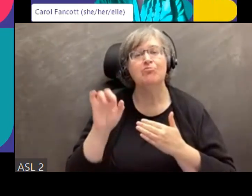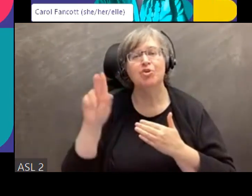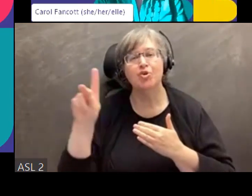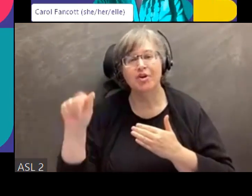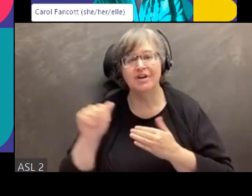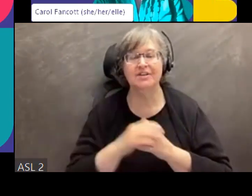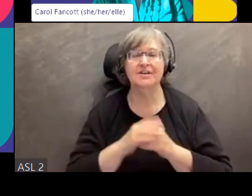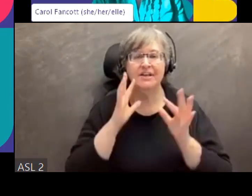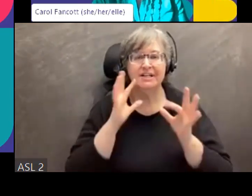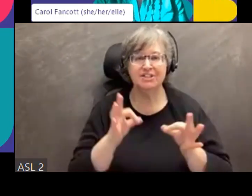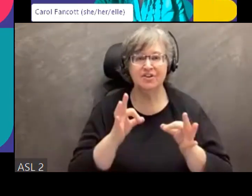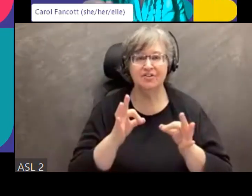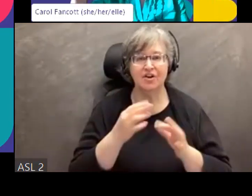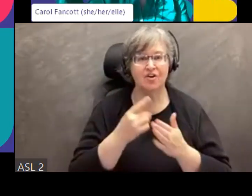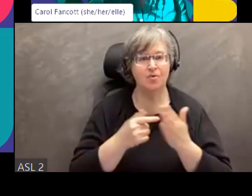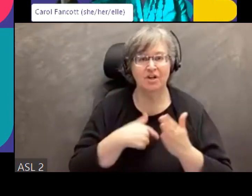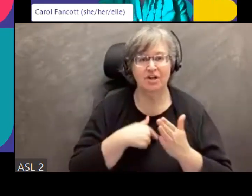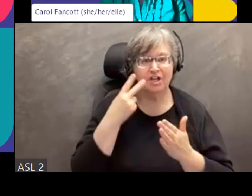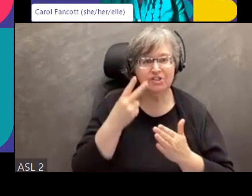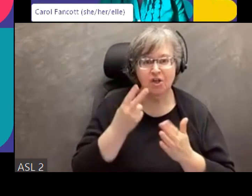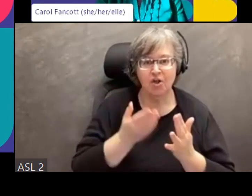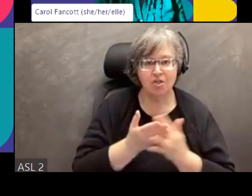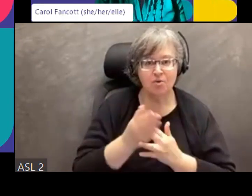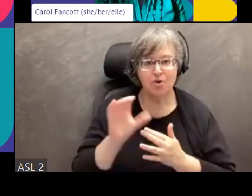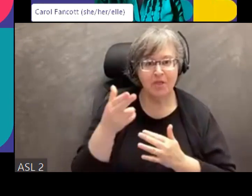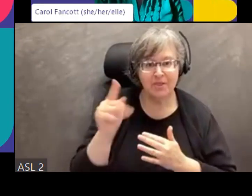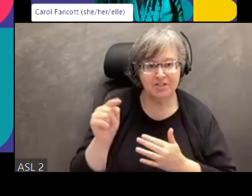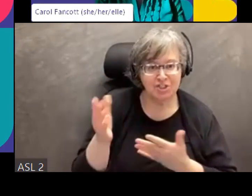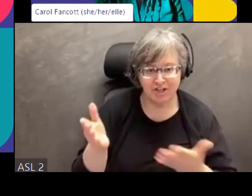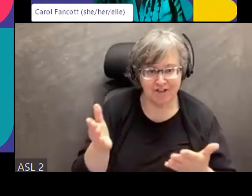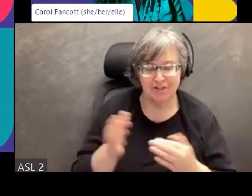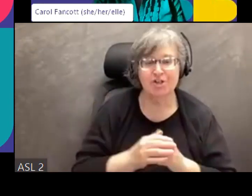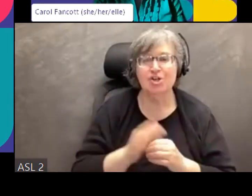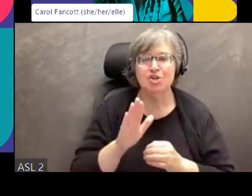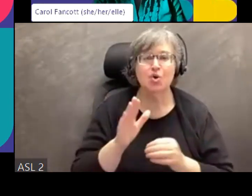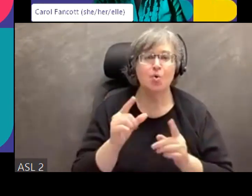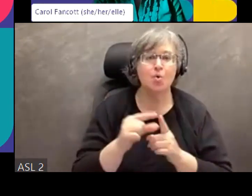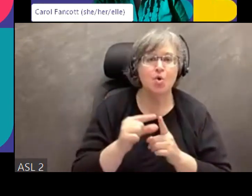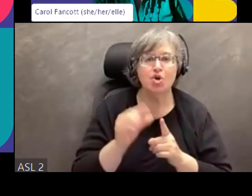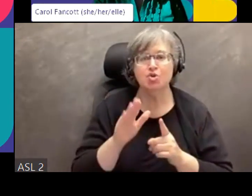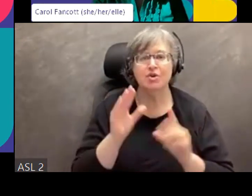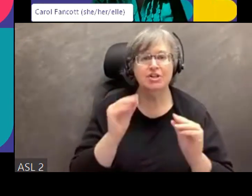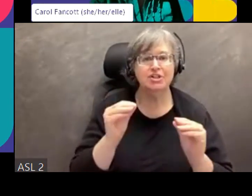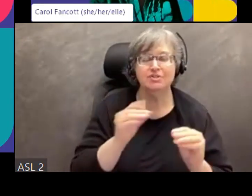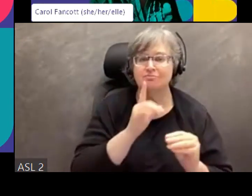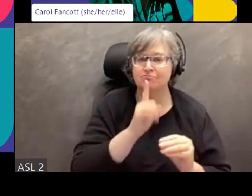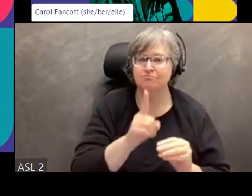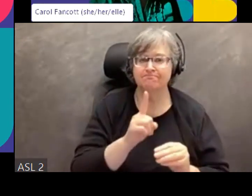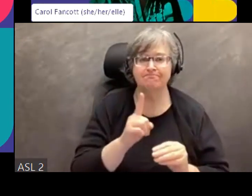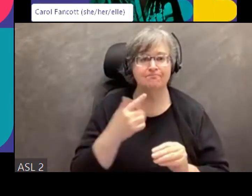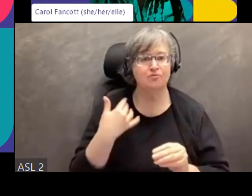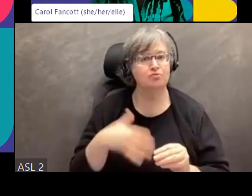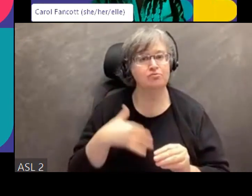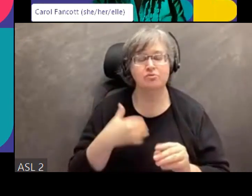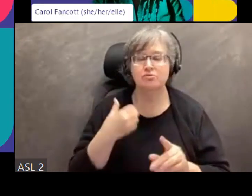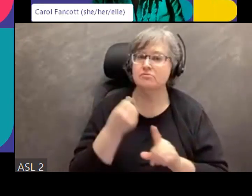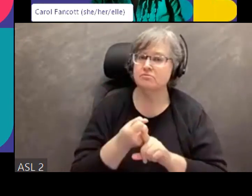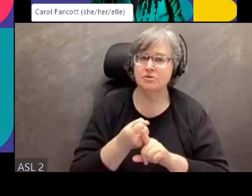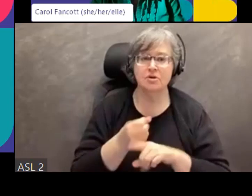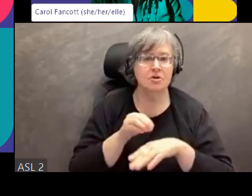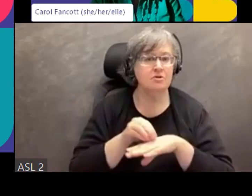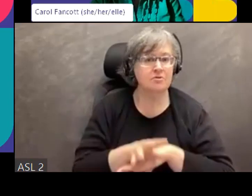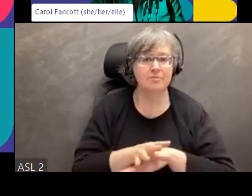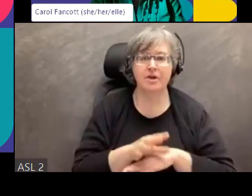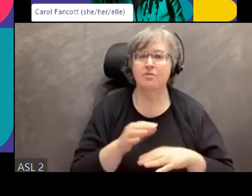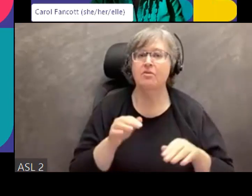and Marika. And definitely from what I saw coming through the chat, your words, your teachings were really resonating